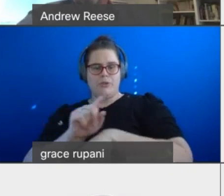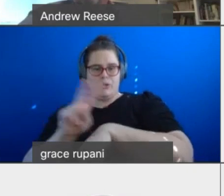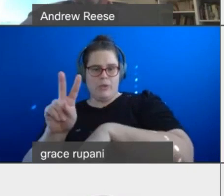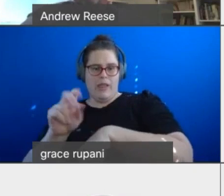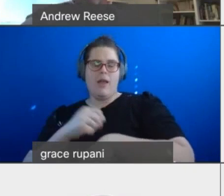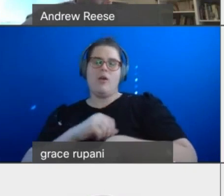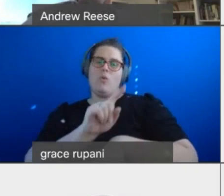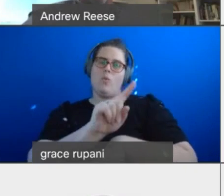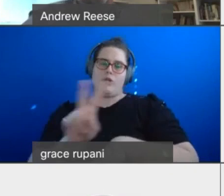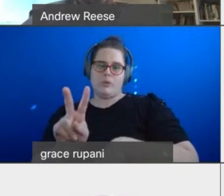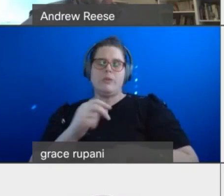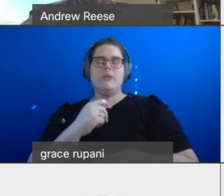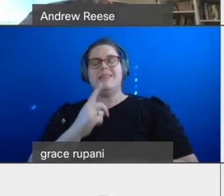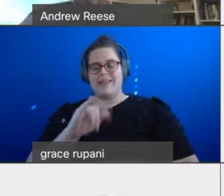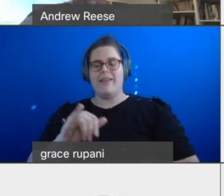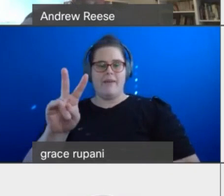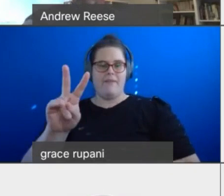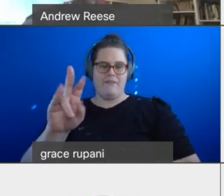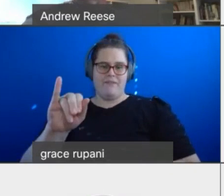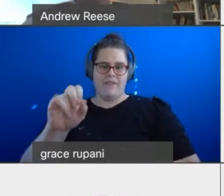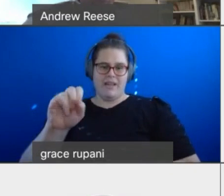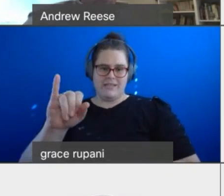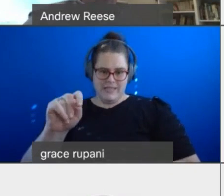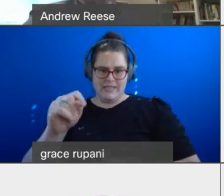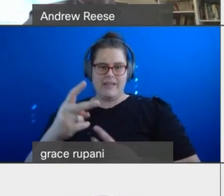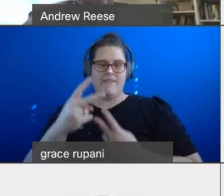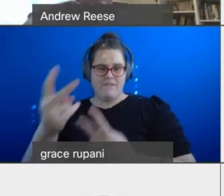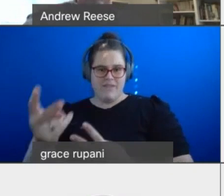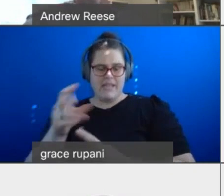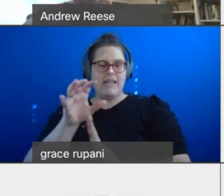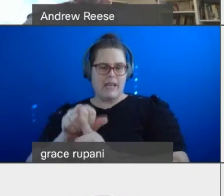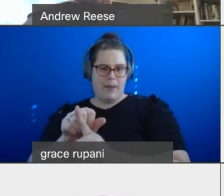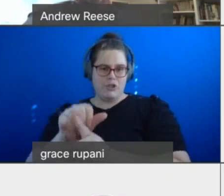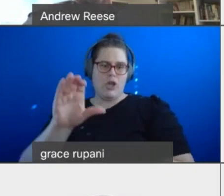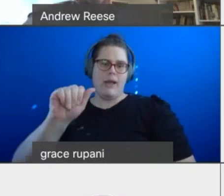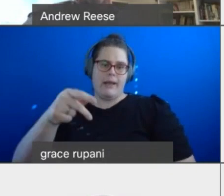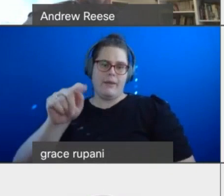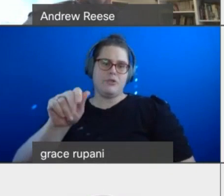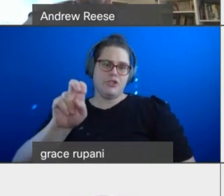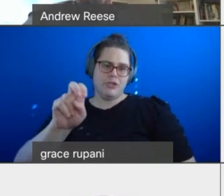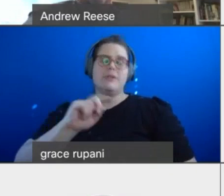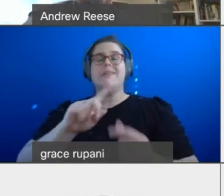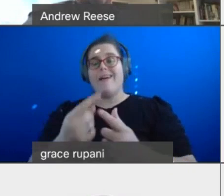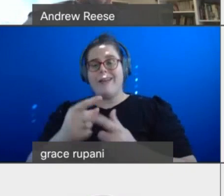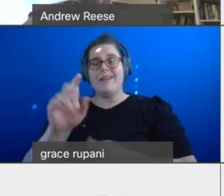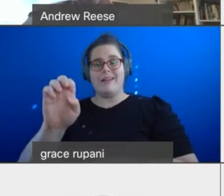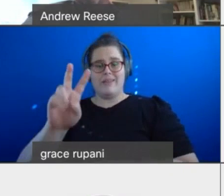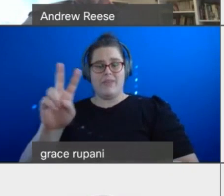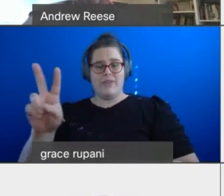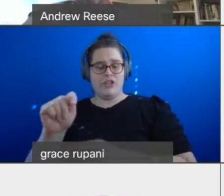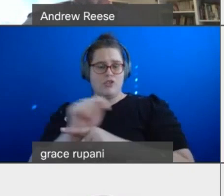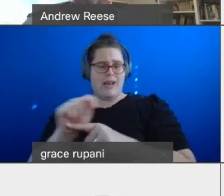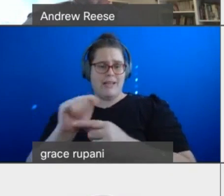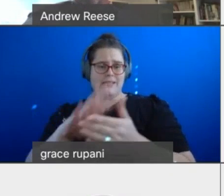was, I should say, scheduling training on the EVV training schedule for 10